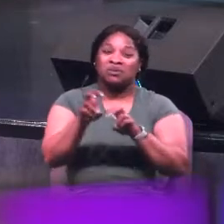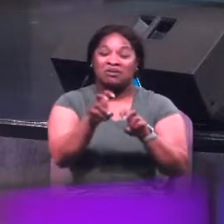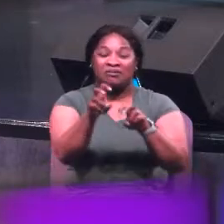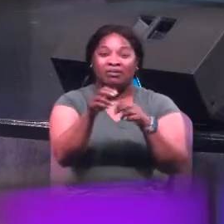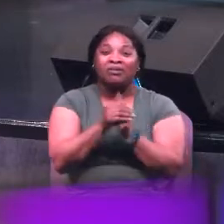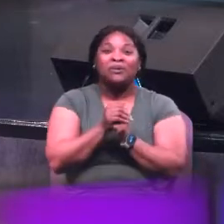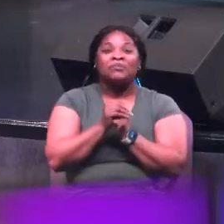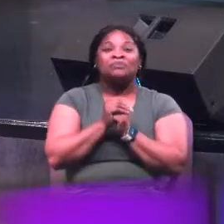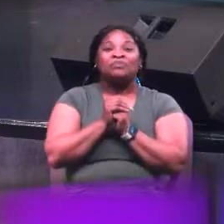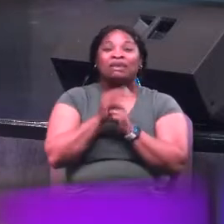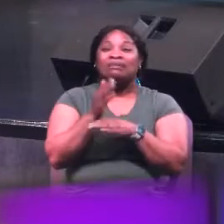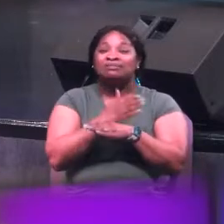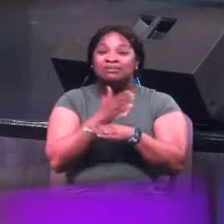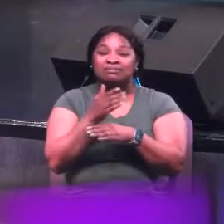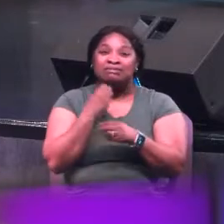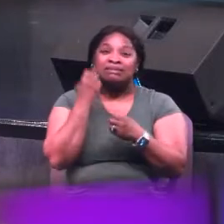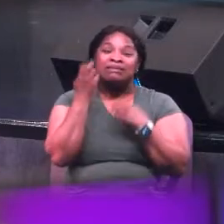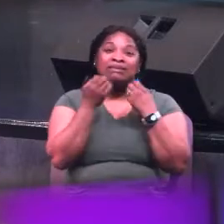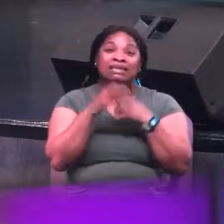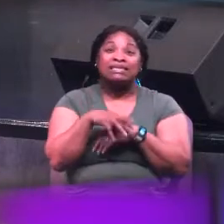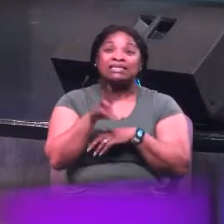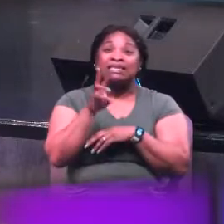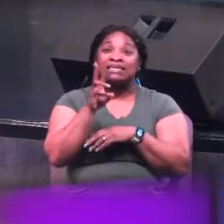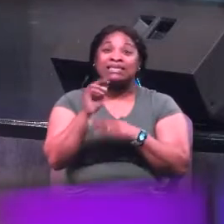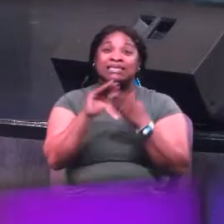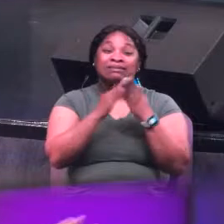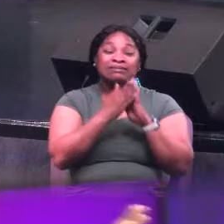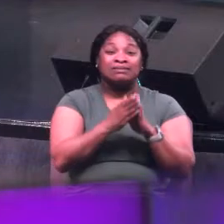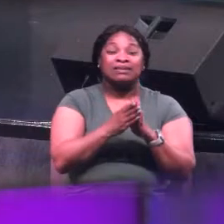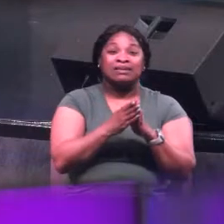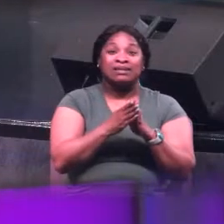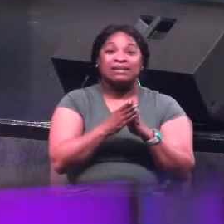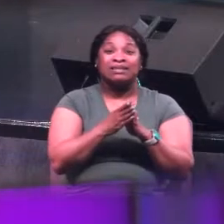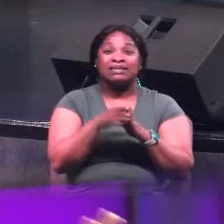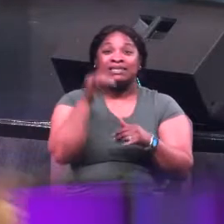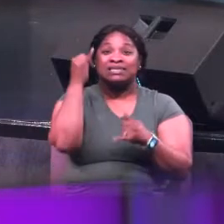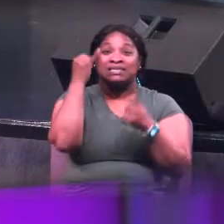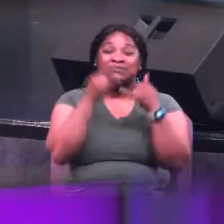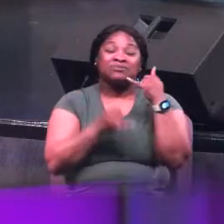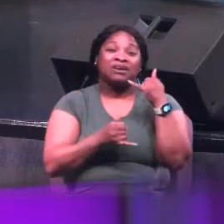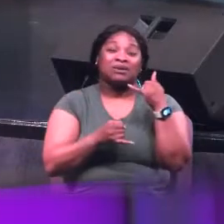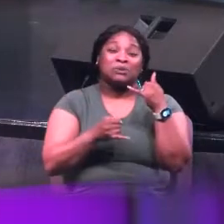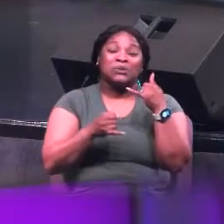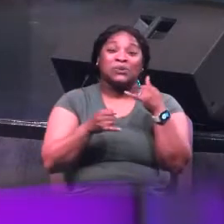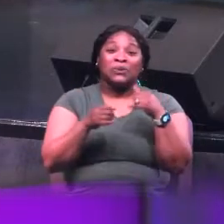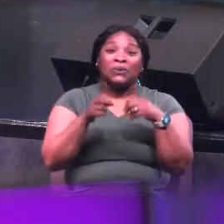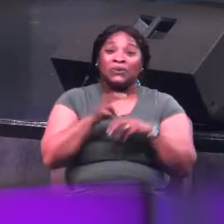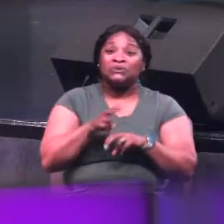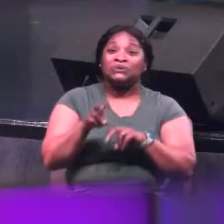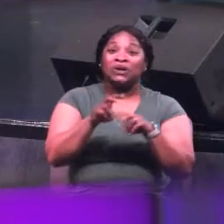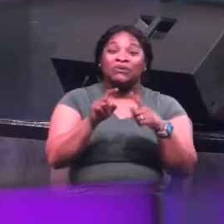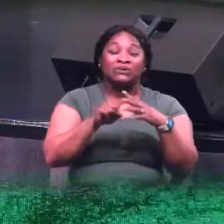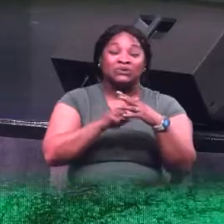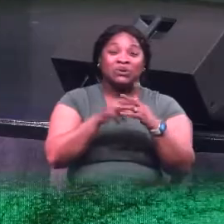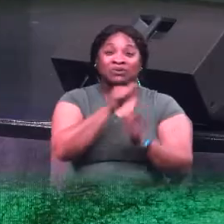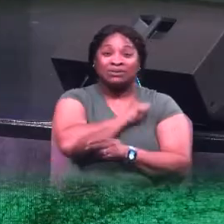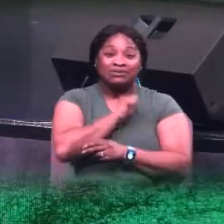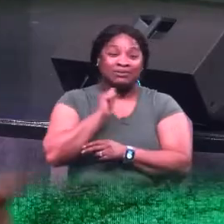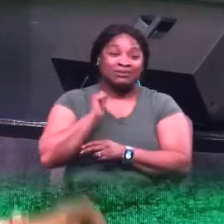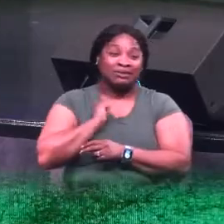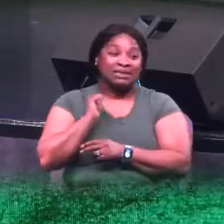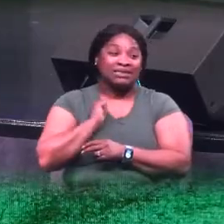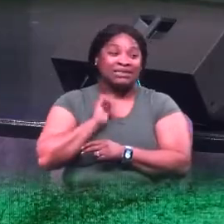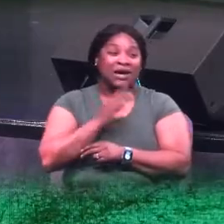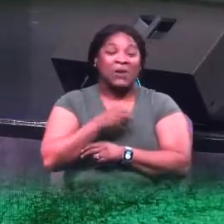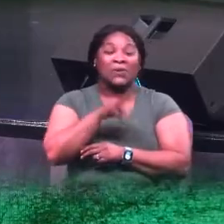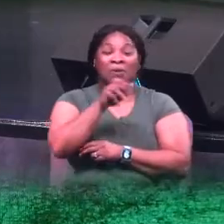And he's got a 6-city tour that is his farewell tour. And it started off in Atlanta. And our